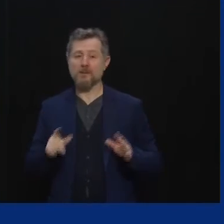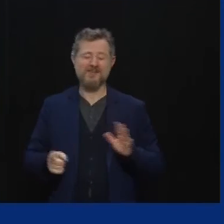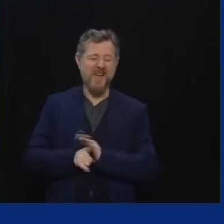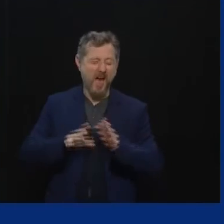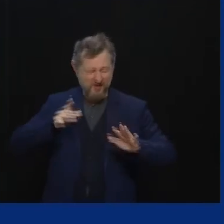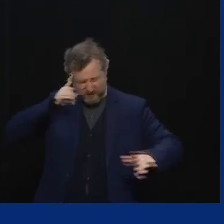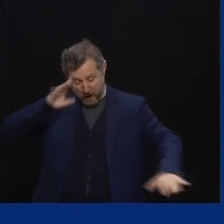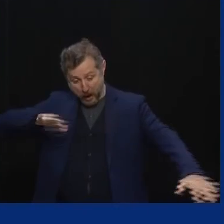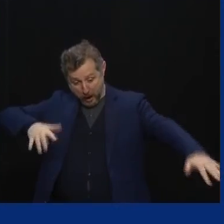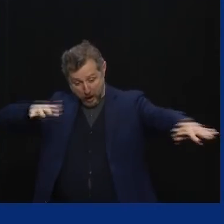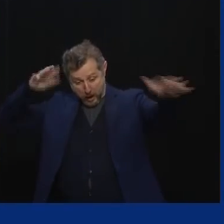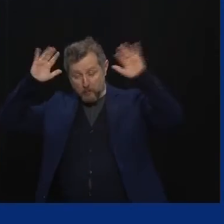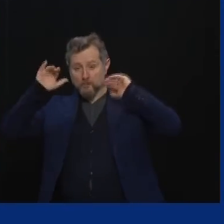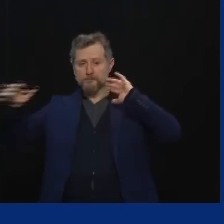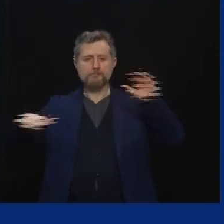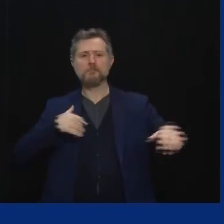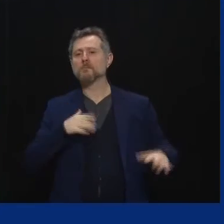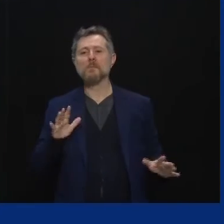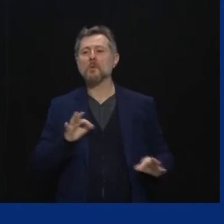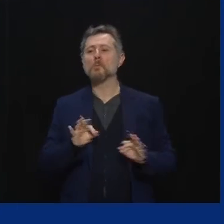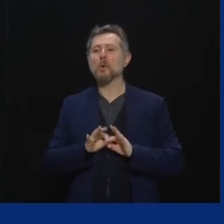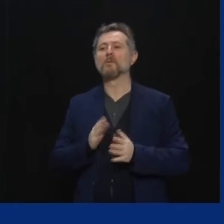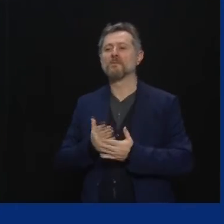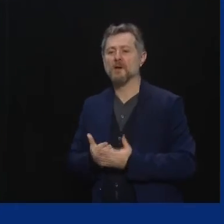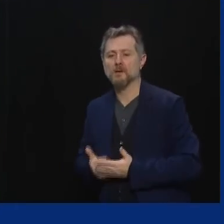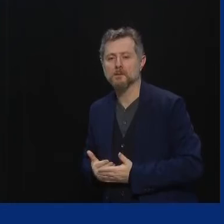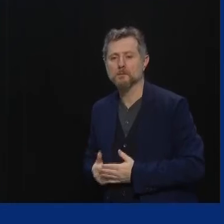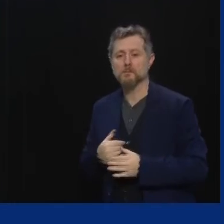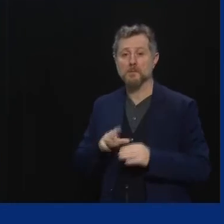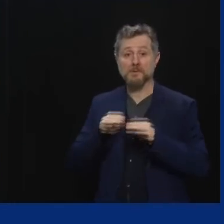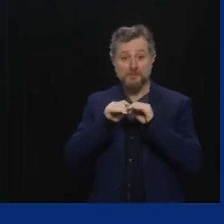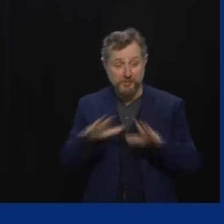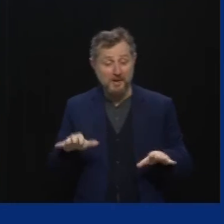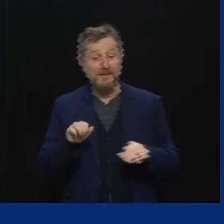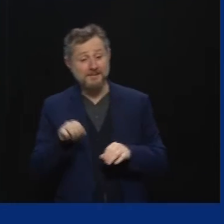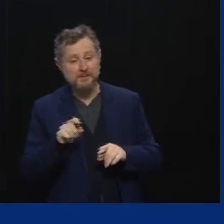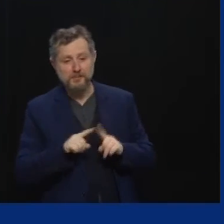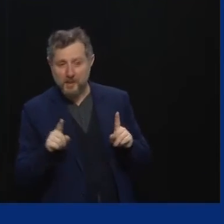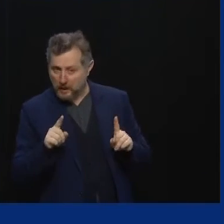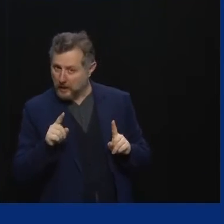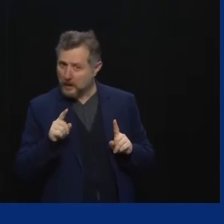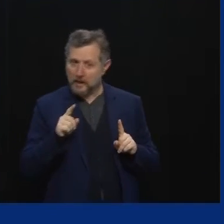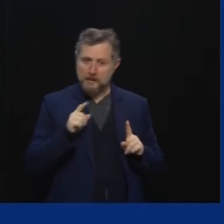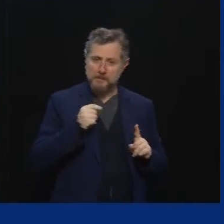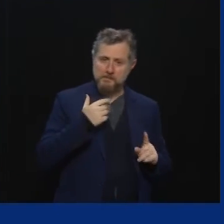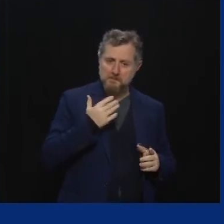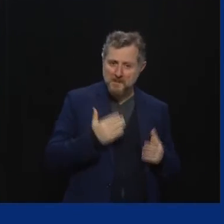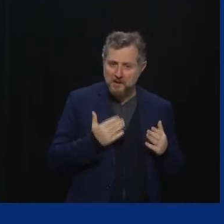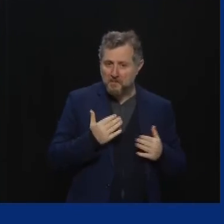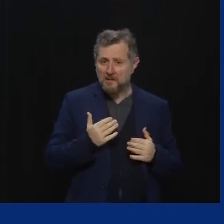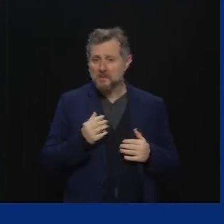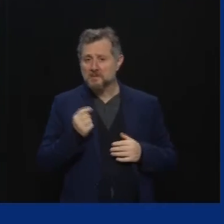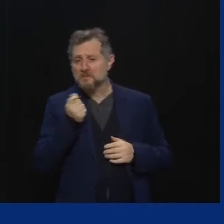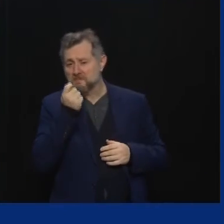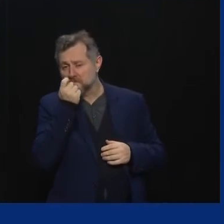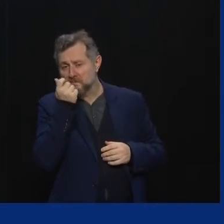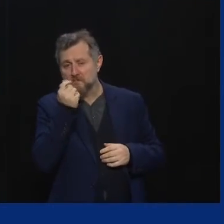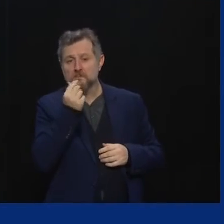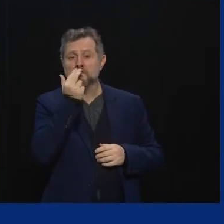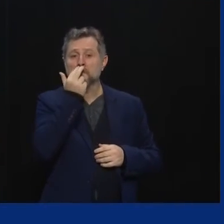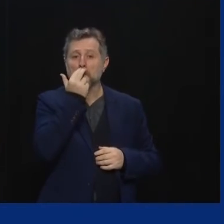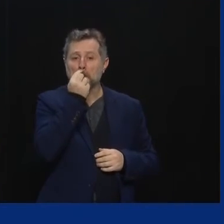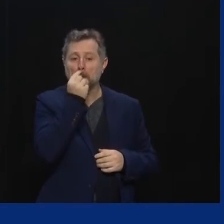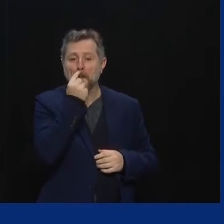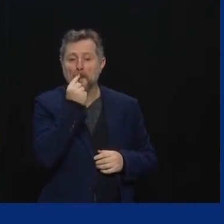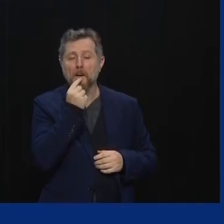this variant. We don't know. Yes, it can spread a lot, but it could be a lot of people getting cold-like symptoms, or it could be more severe,